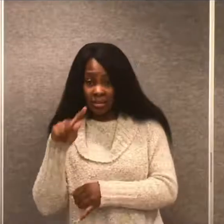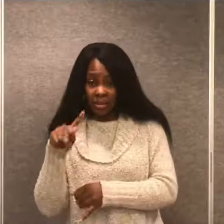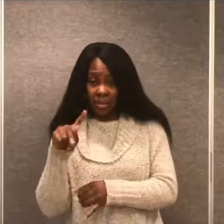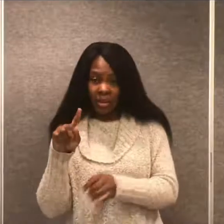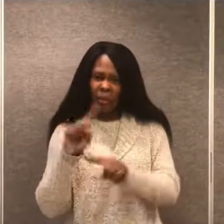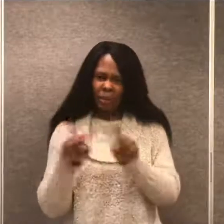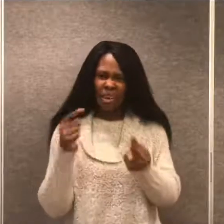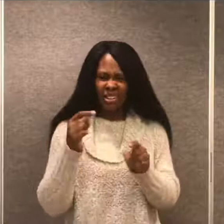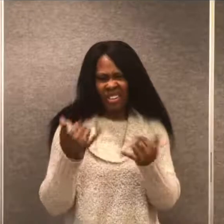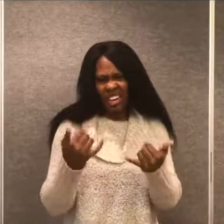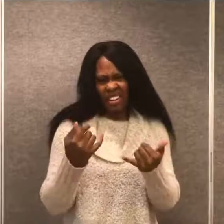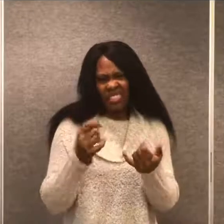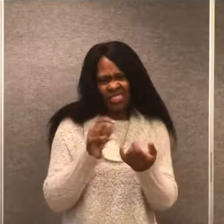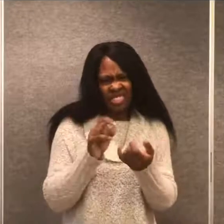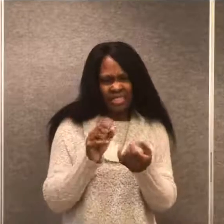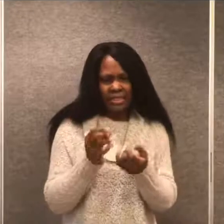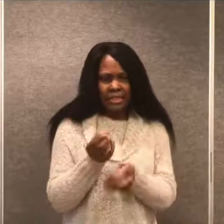do it